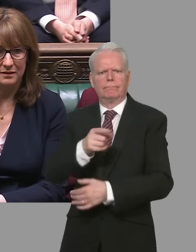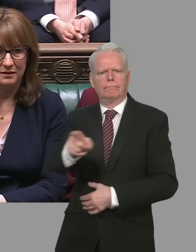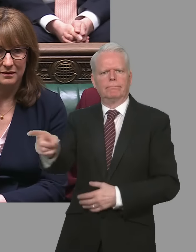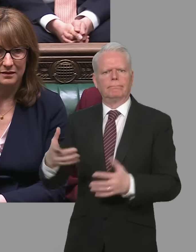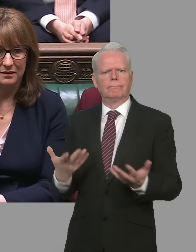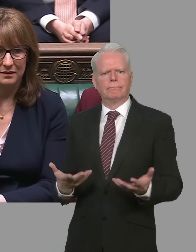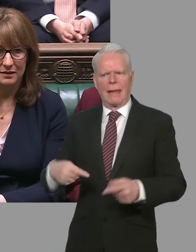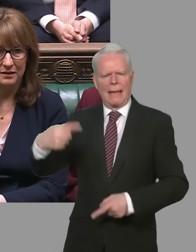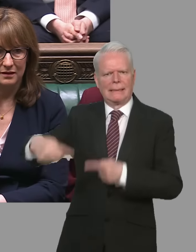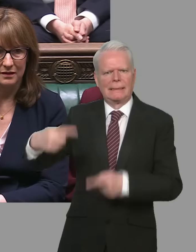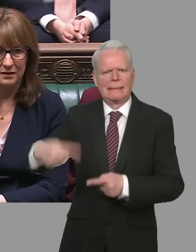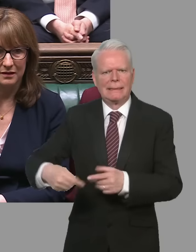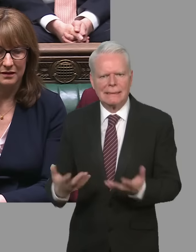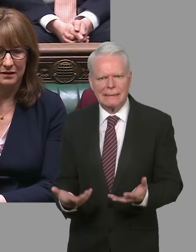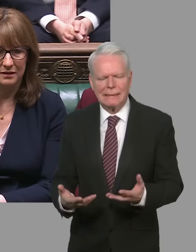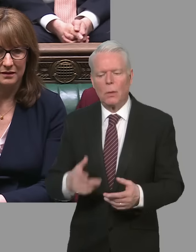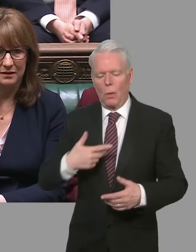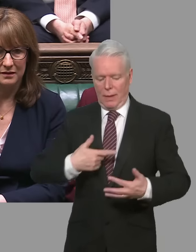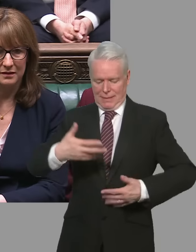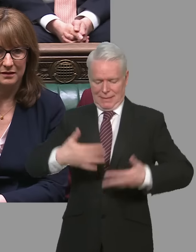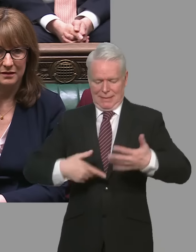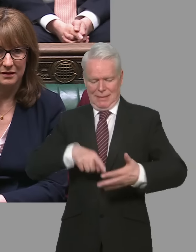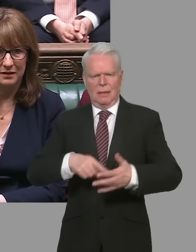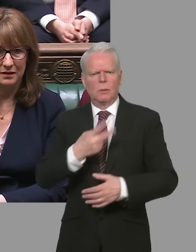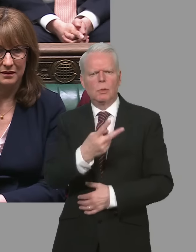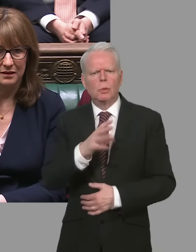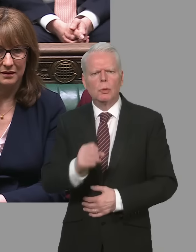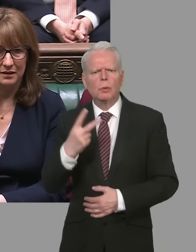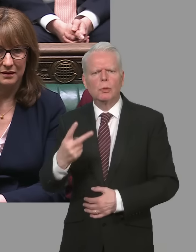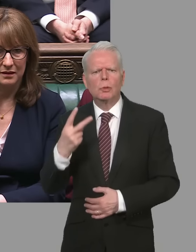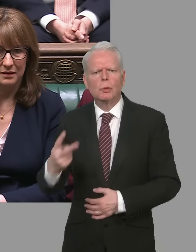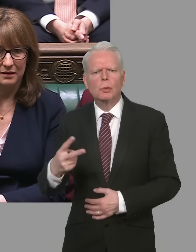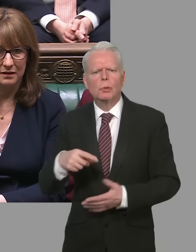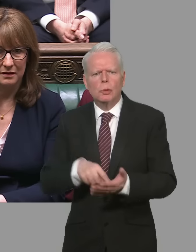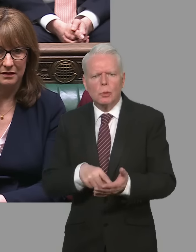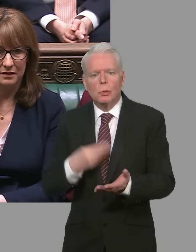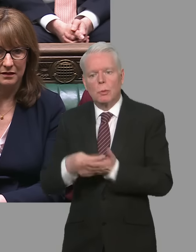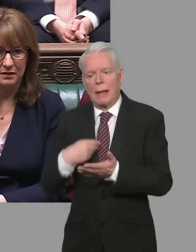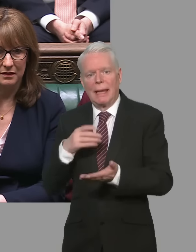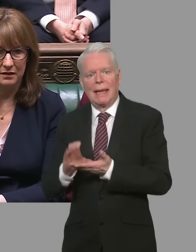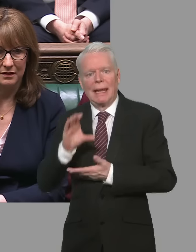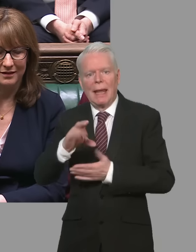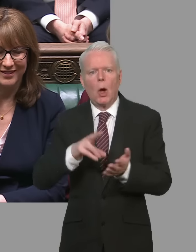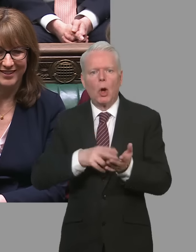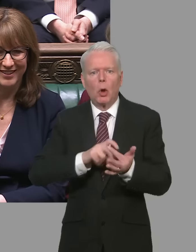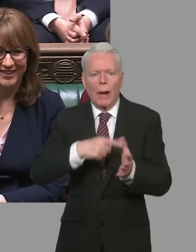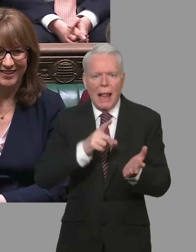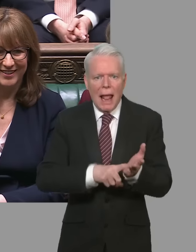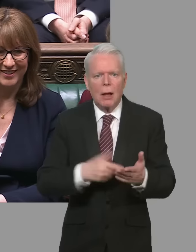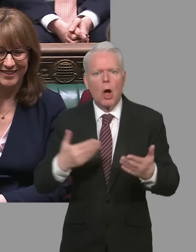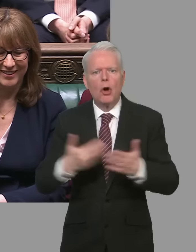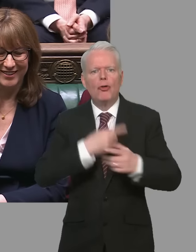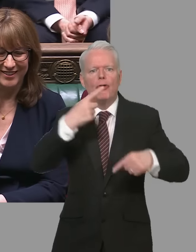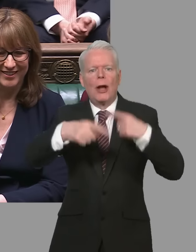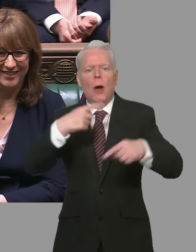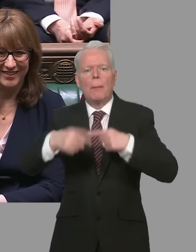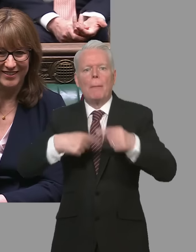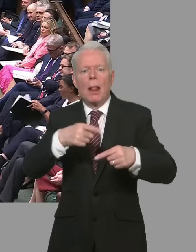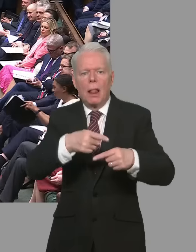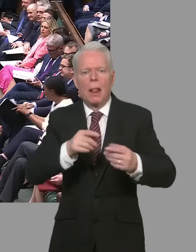and keep our consumer costs down. Who was that senior figure? The Leader of the Opposition.